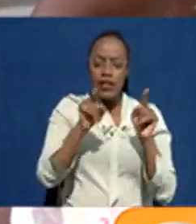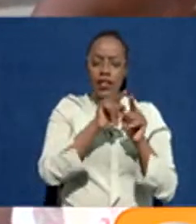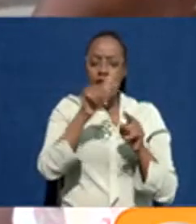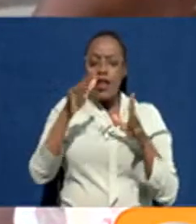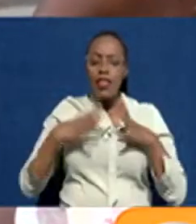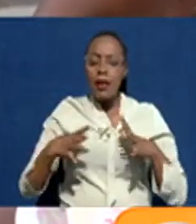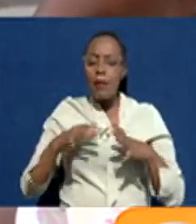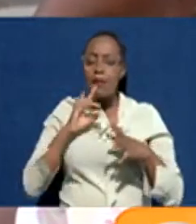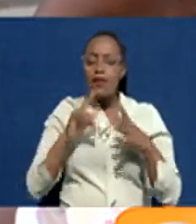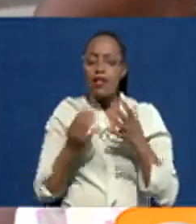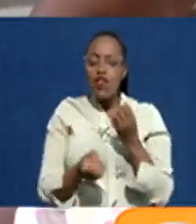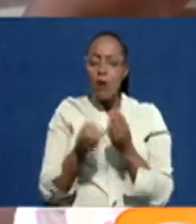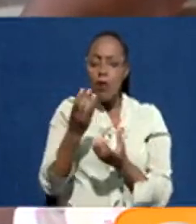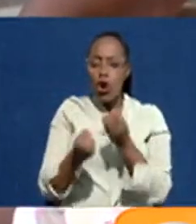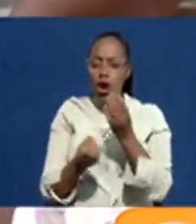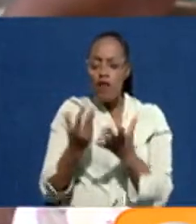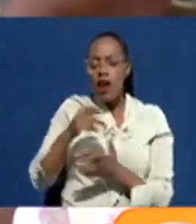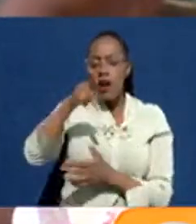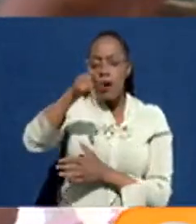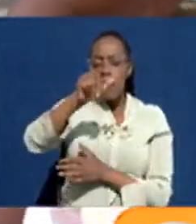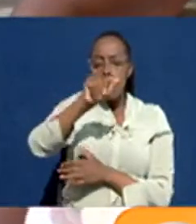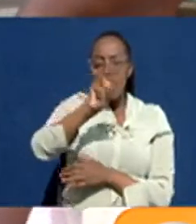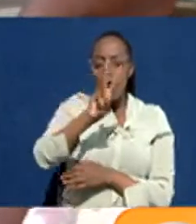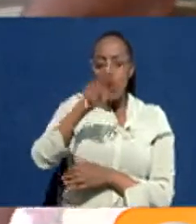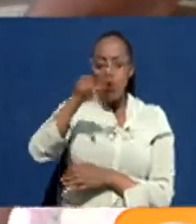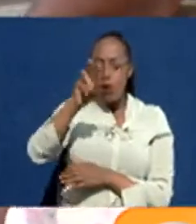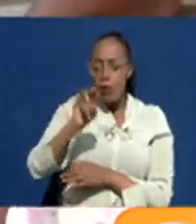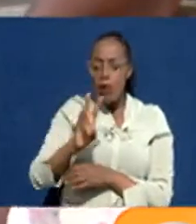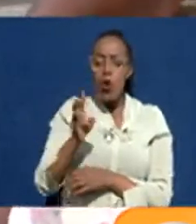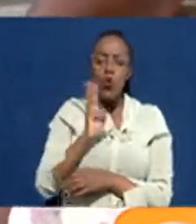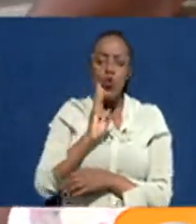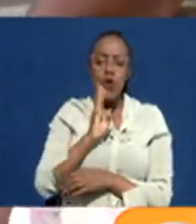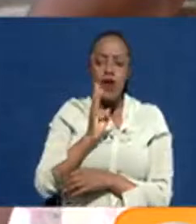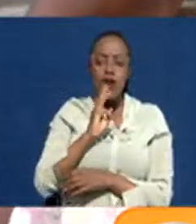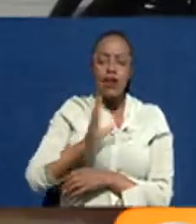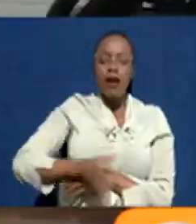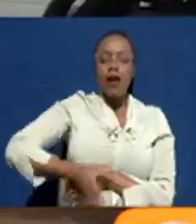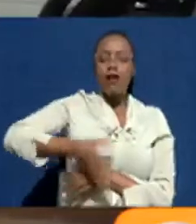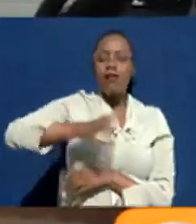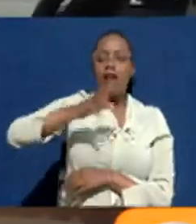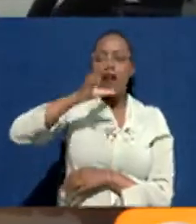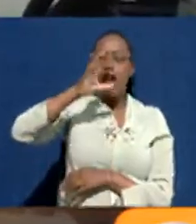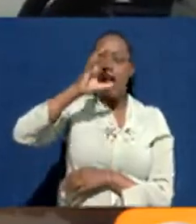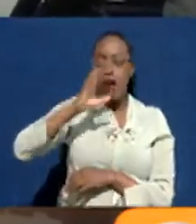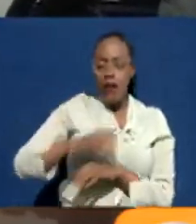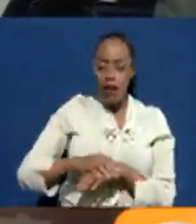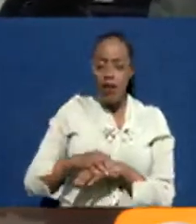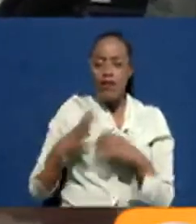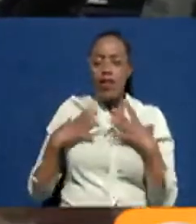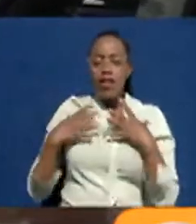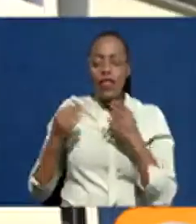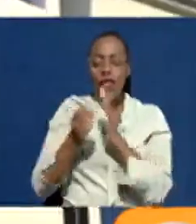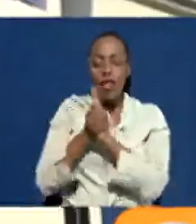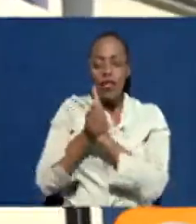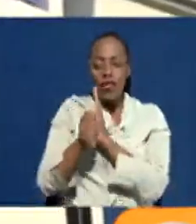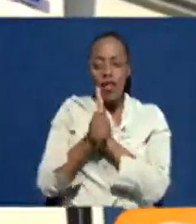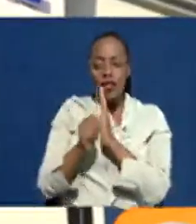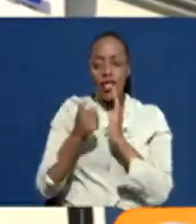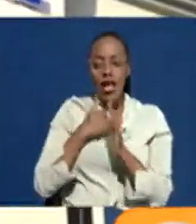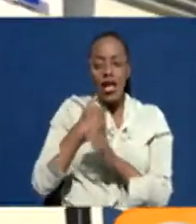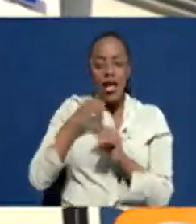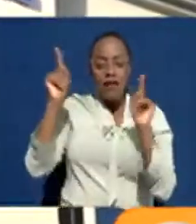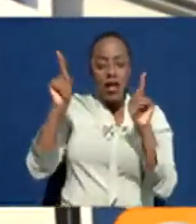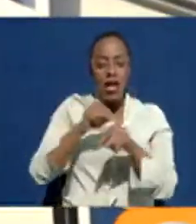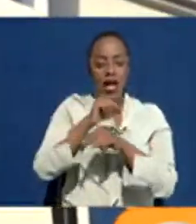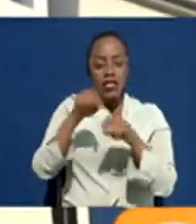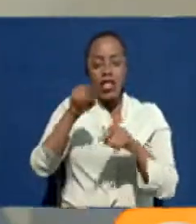people who say you chemsha maji ya papai and you drink. Health experts, however, have